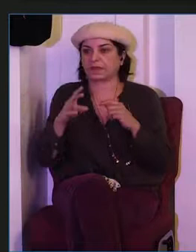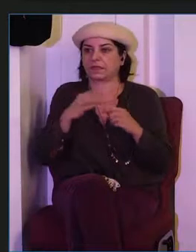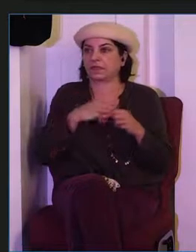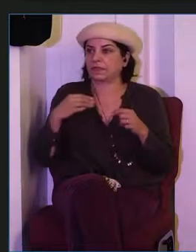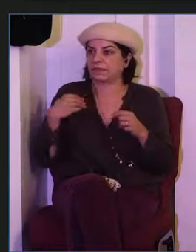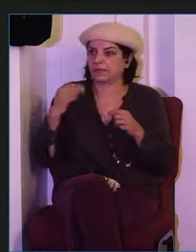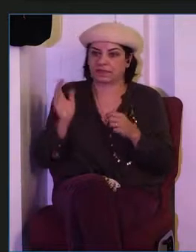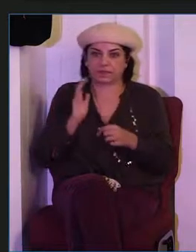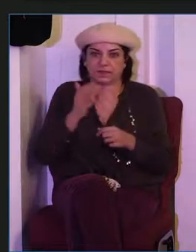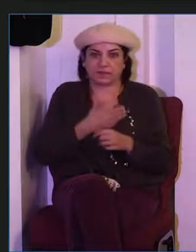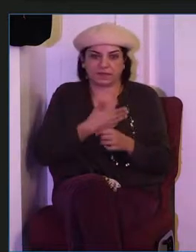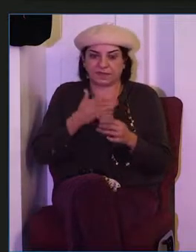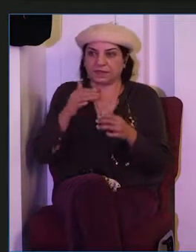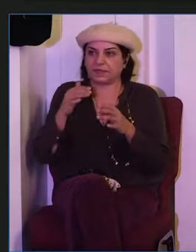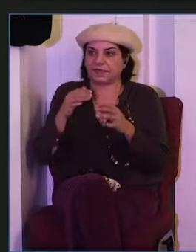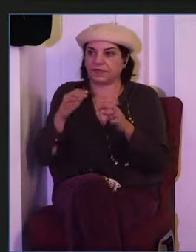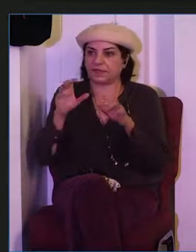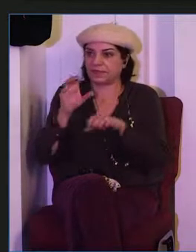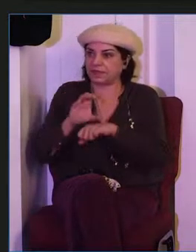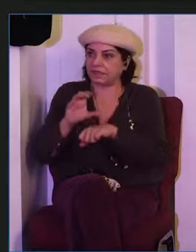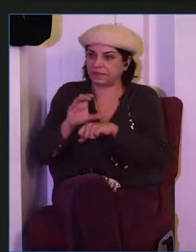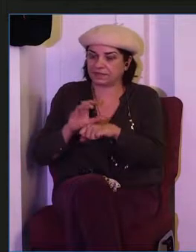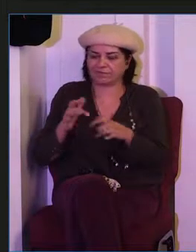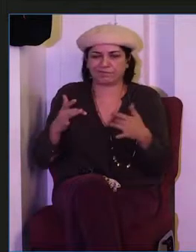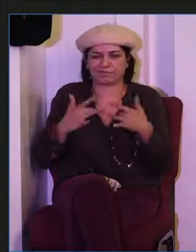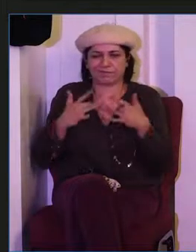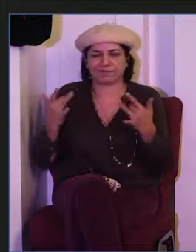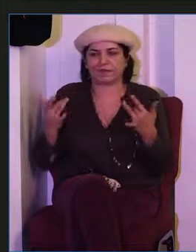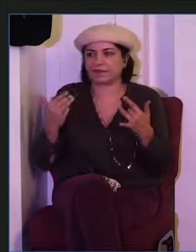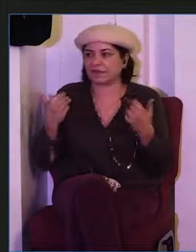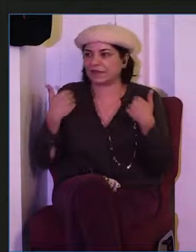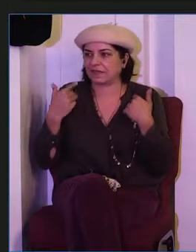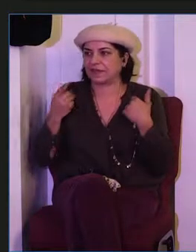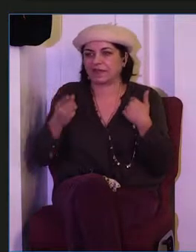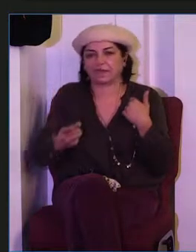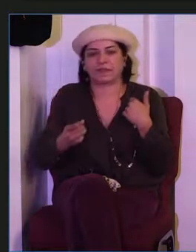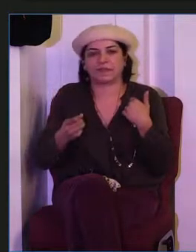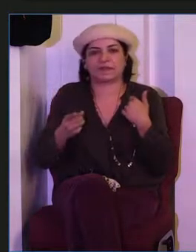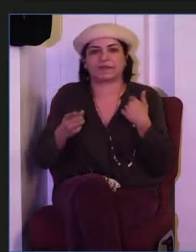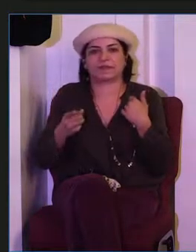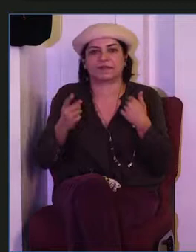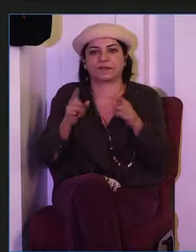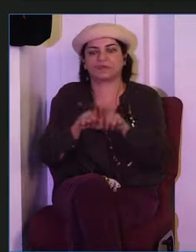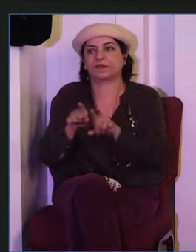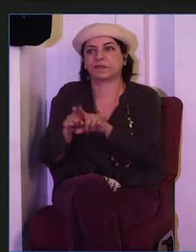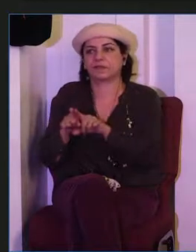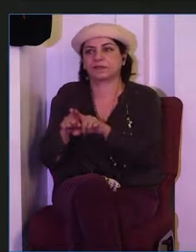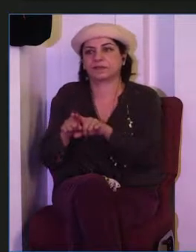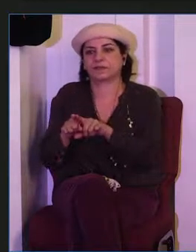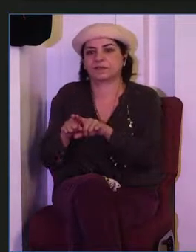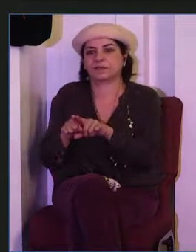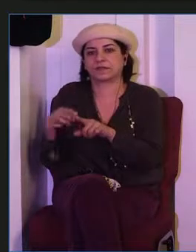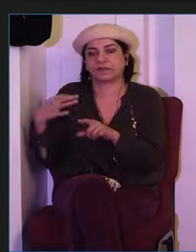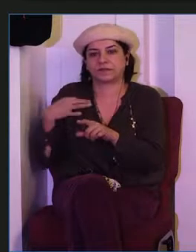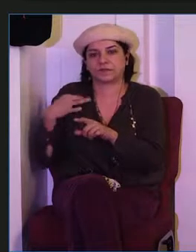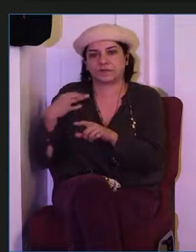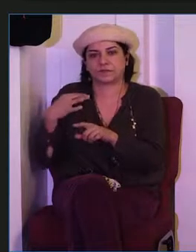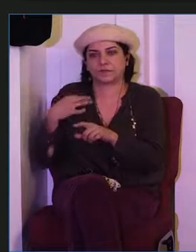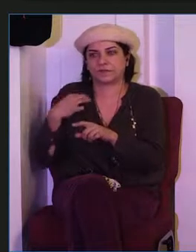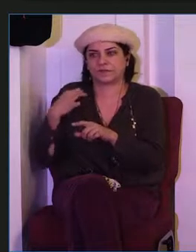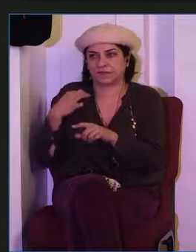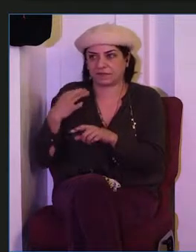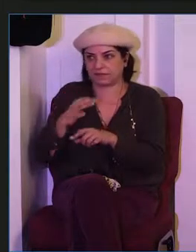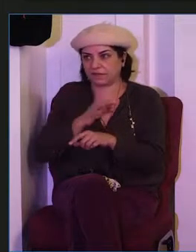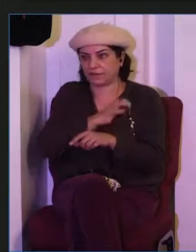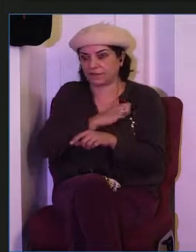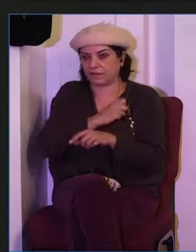so delighted to have him. And he is also one of our volunteer staff pastors. So you